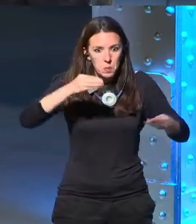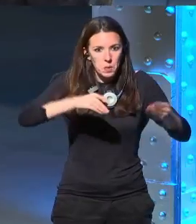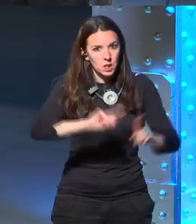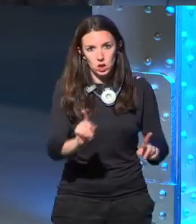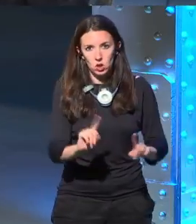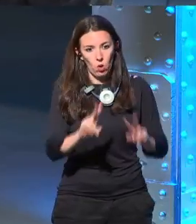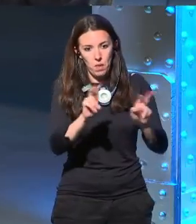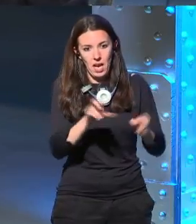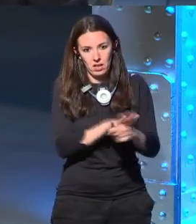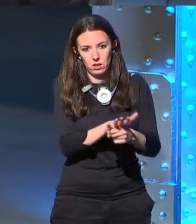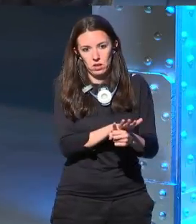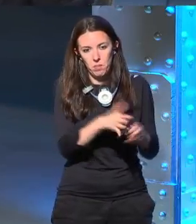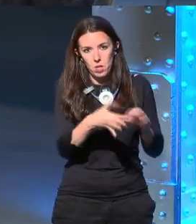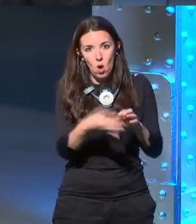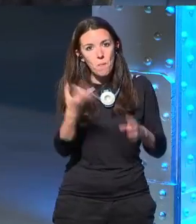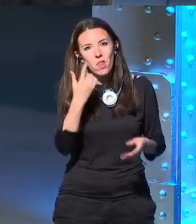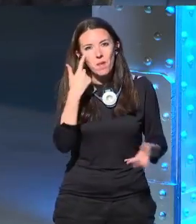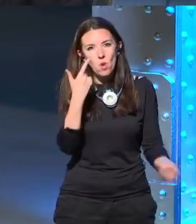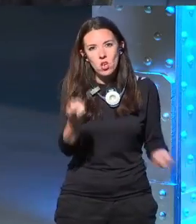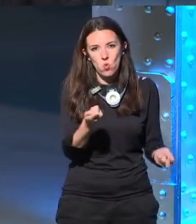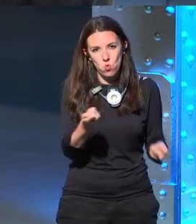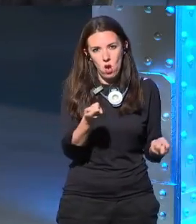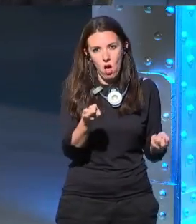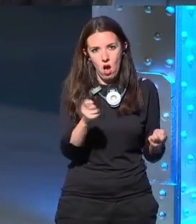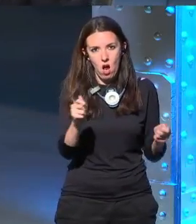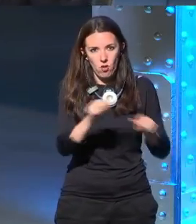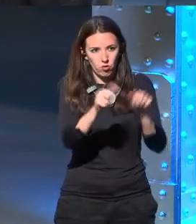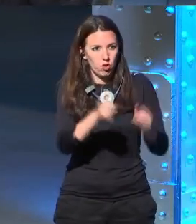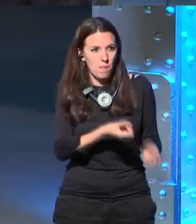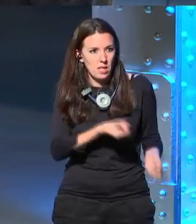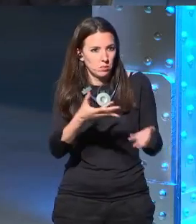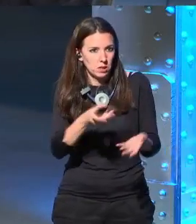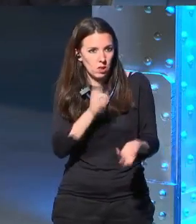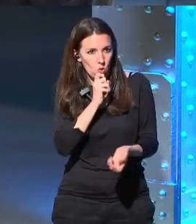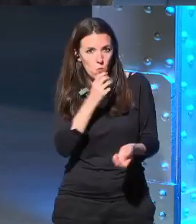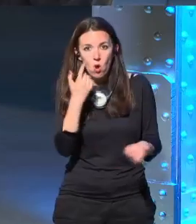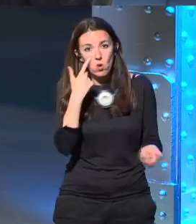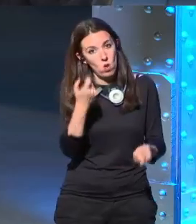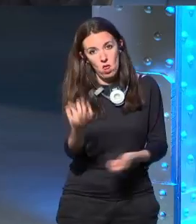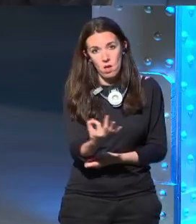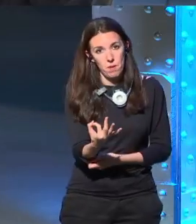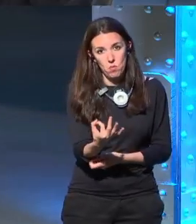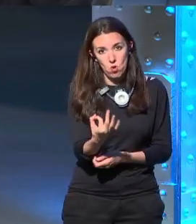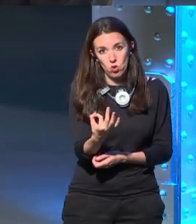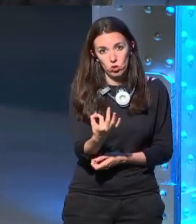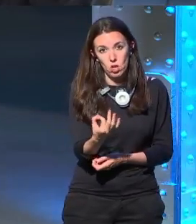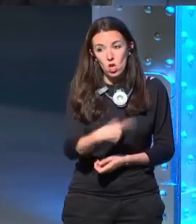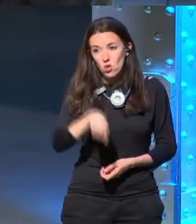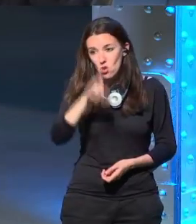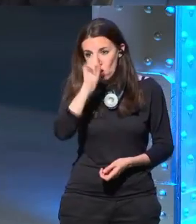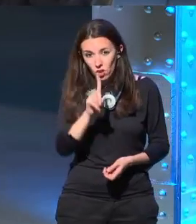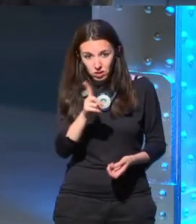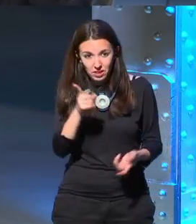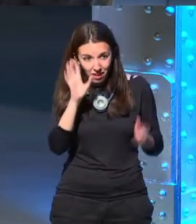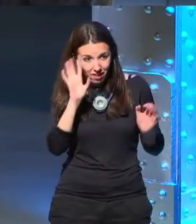regulating expression. That might lead us out of the way. Does that make sense? Because your question was so good.